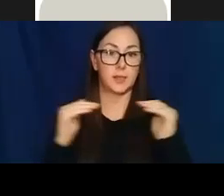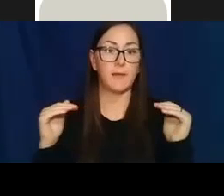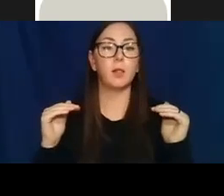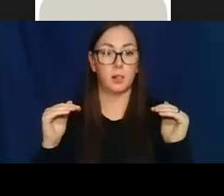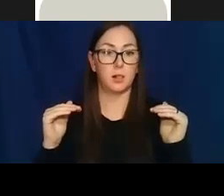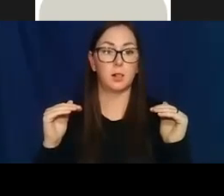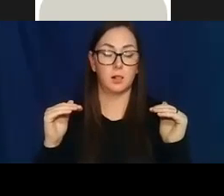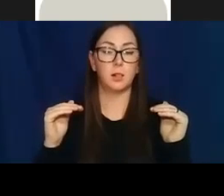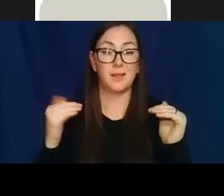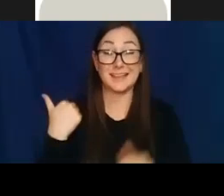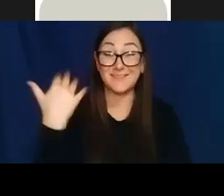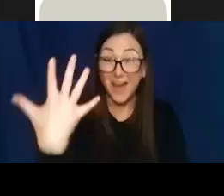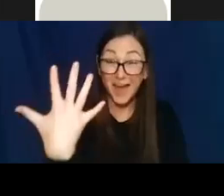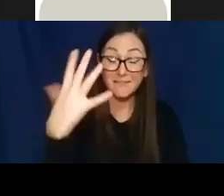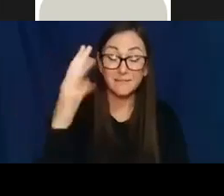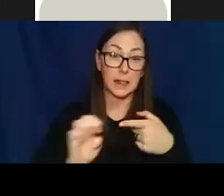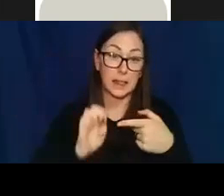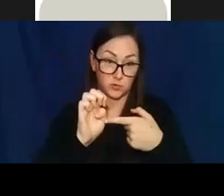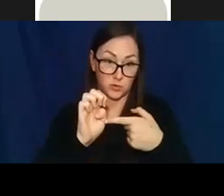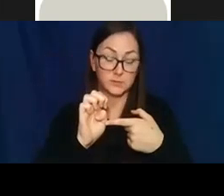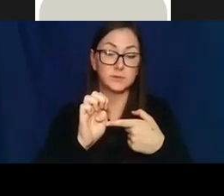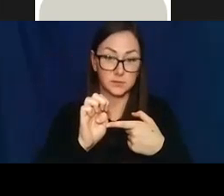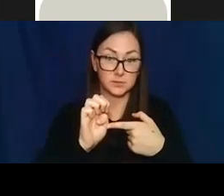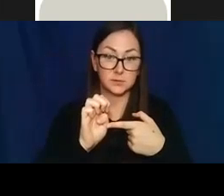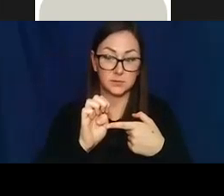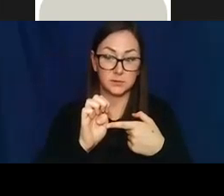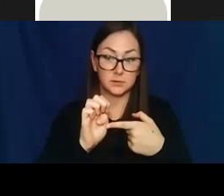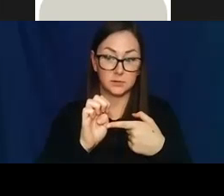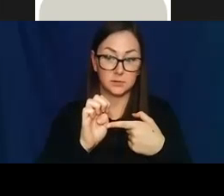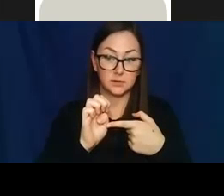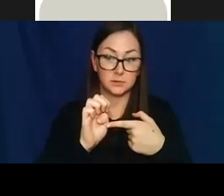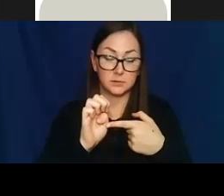5 electrons. So again, we use the